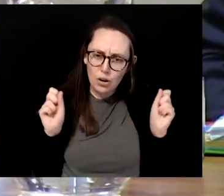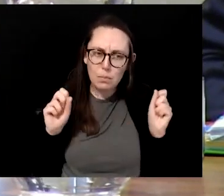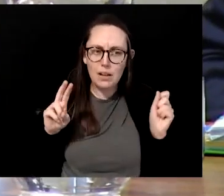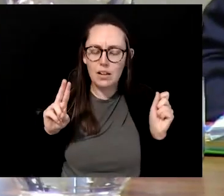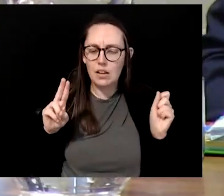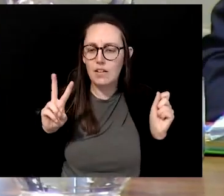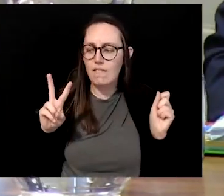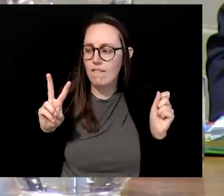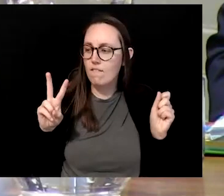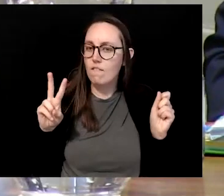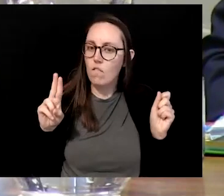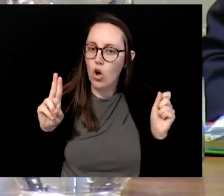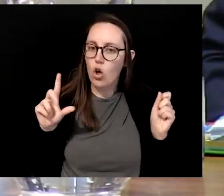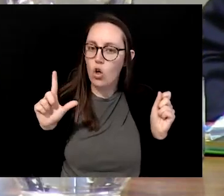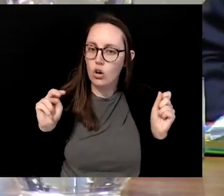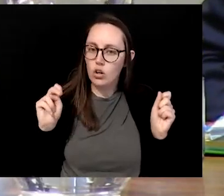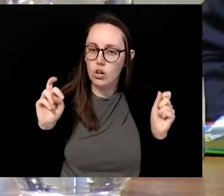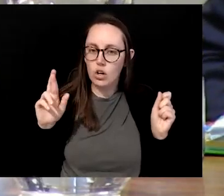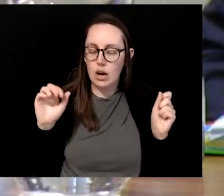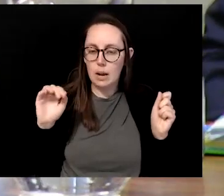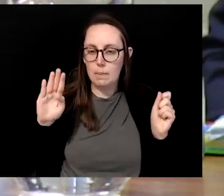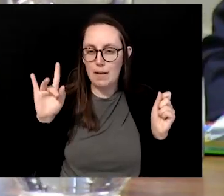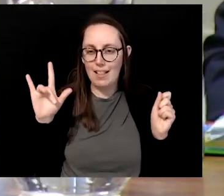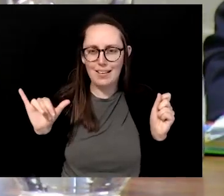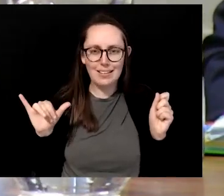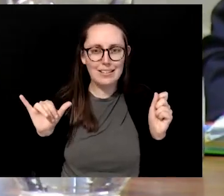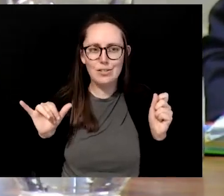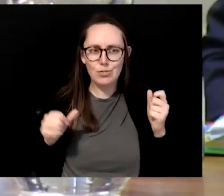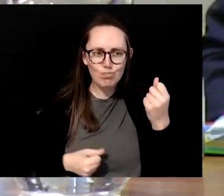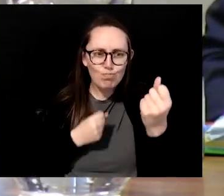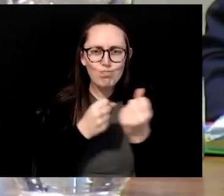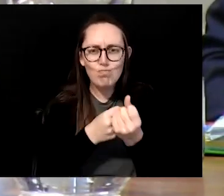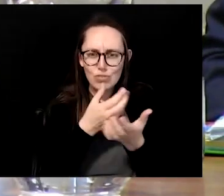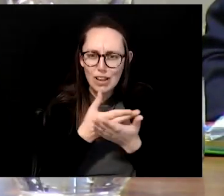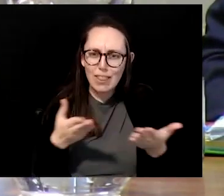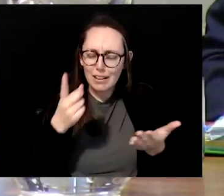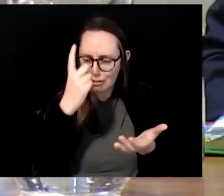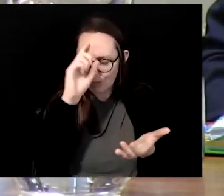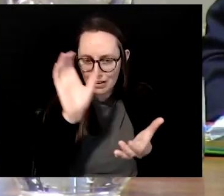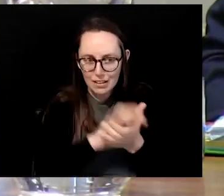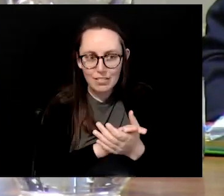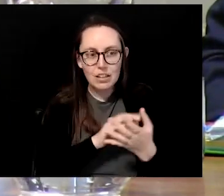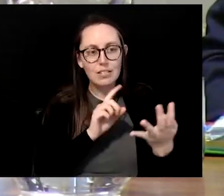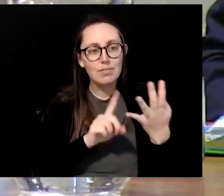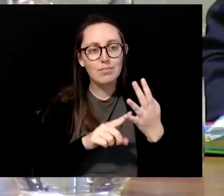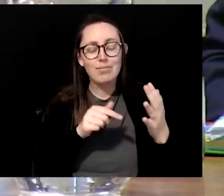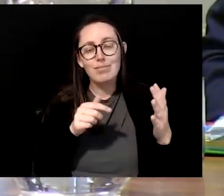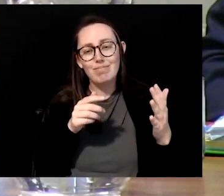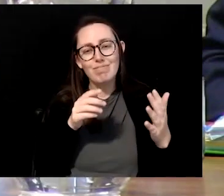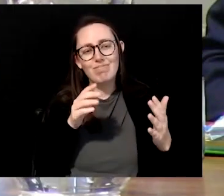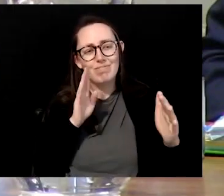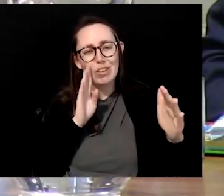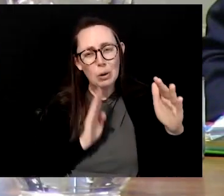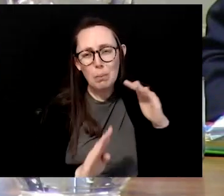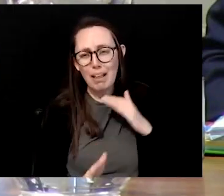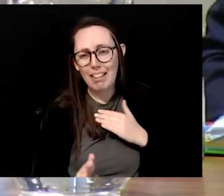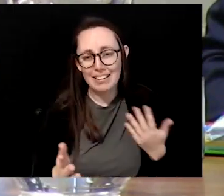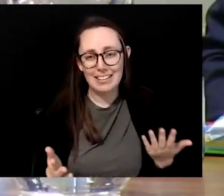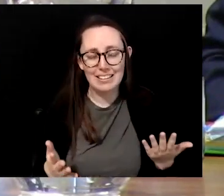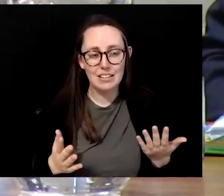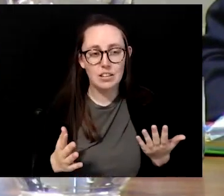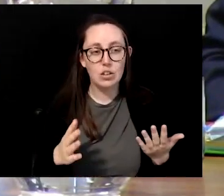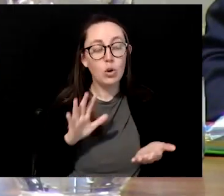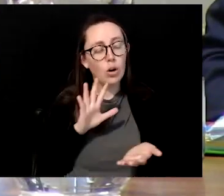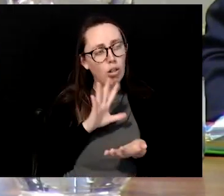to stand for the things that you believe in and humility to learn and know when maybe